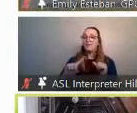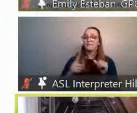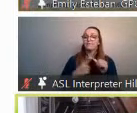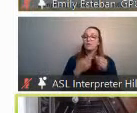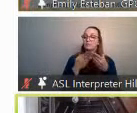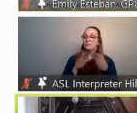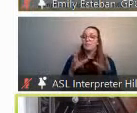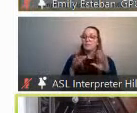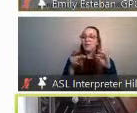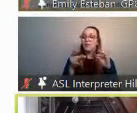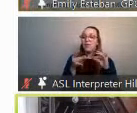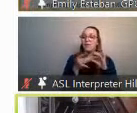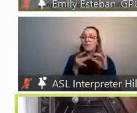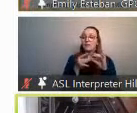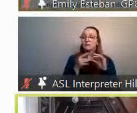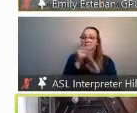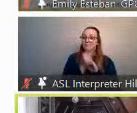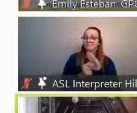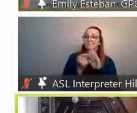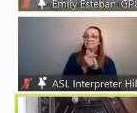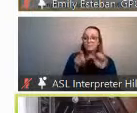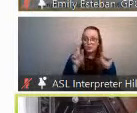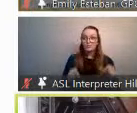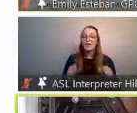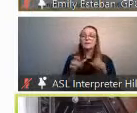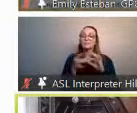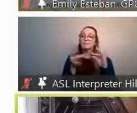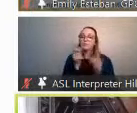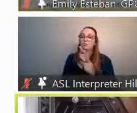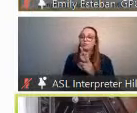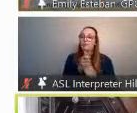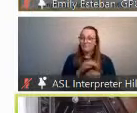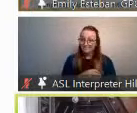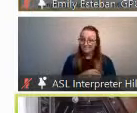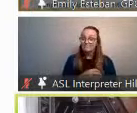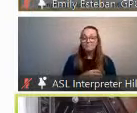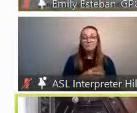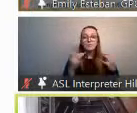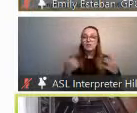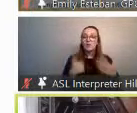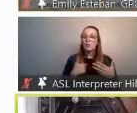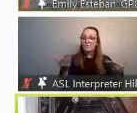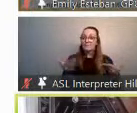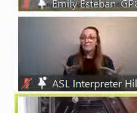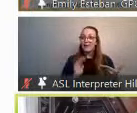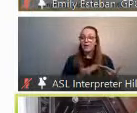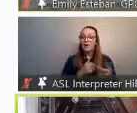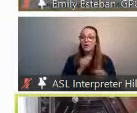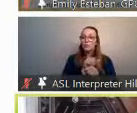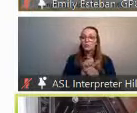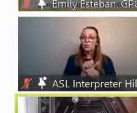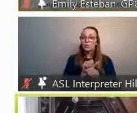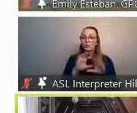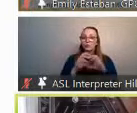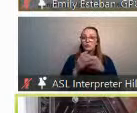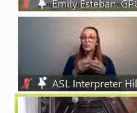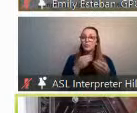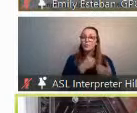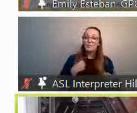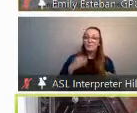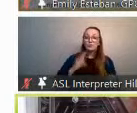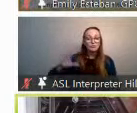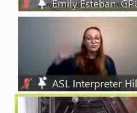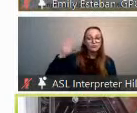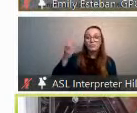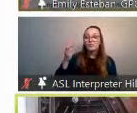that QR code as well. So with that, I invite our workgroup members to raise their hand or begin